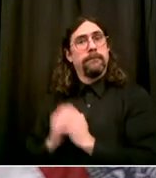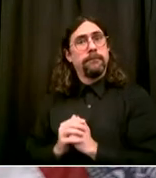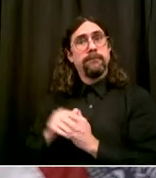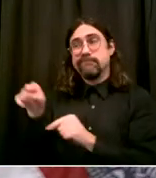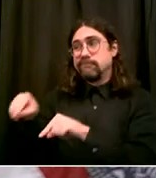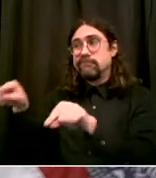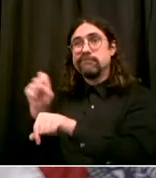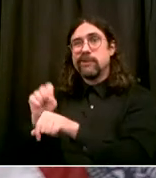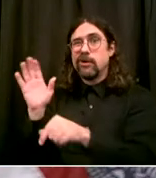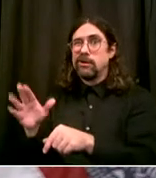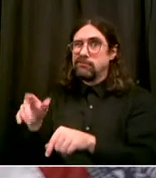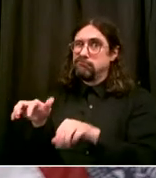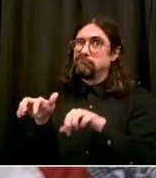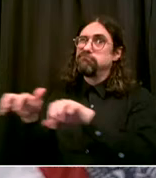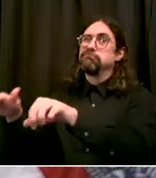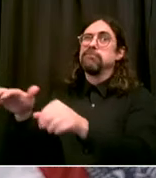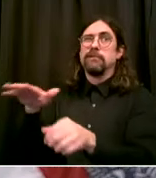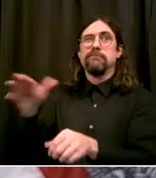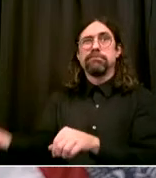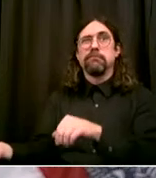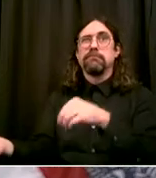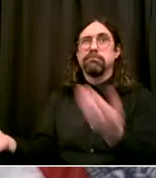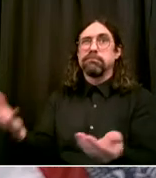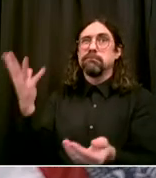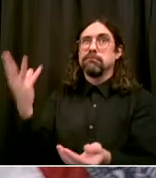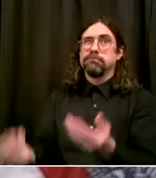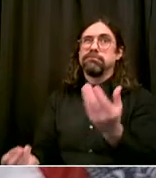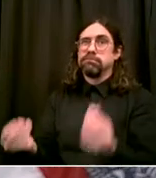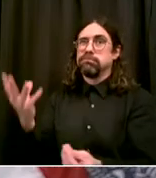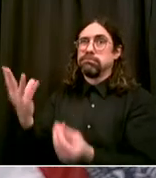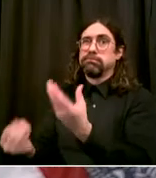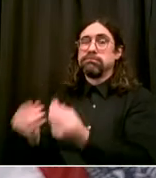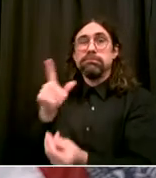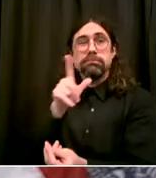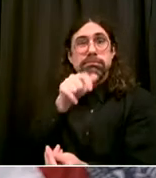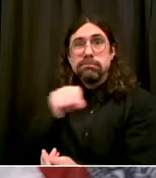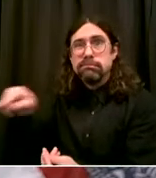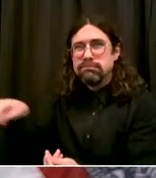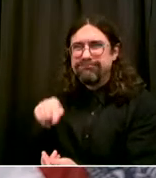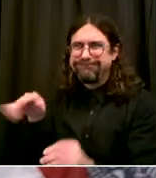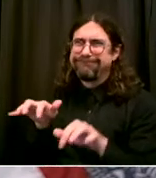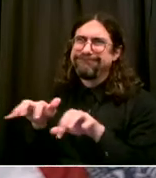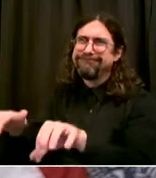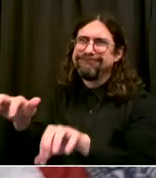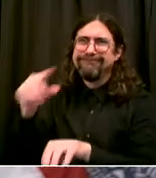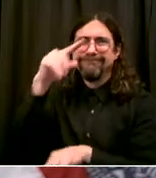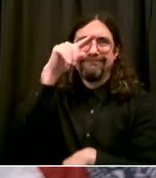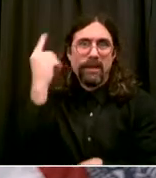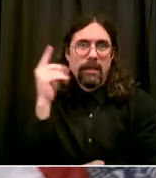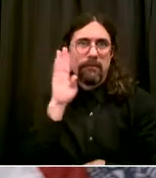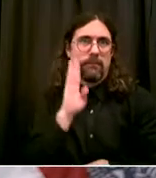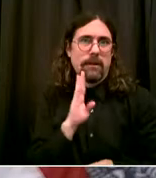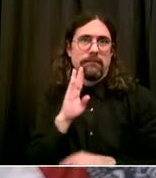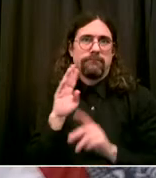Obviously, some of that dates back to the spring, but just wondering if there's anything more the city can be doing, especially with this second